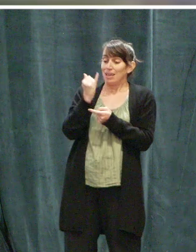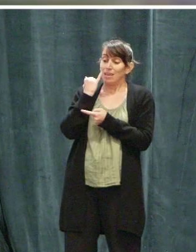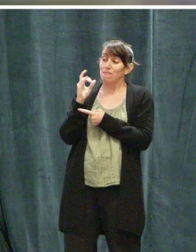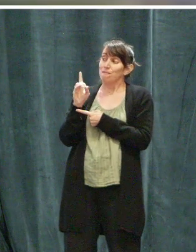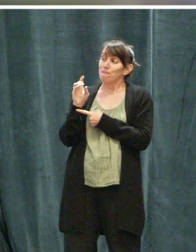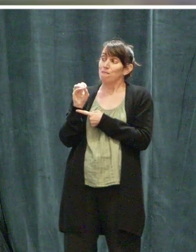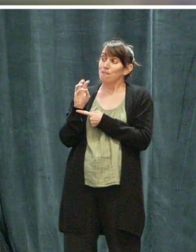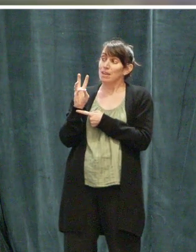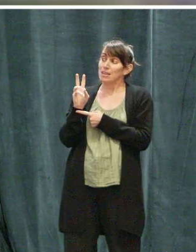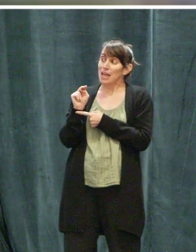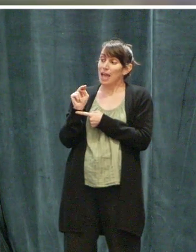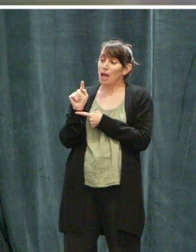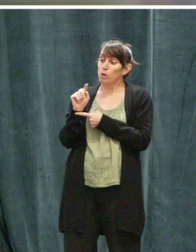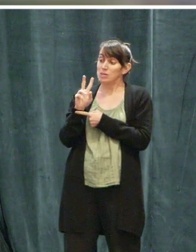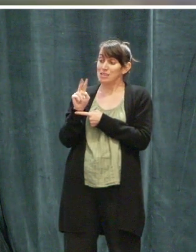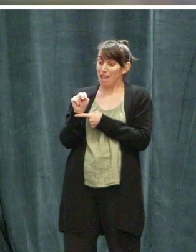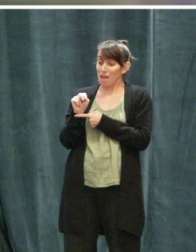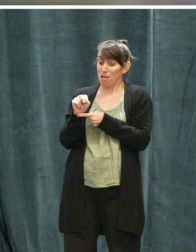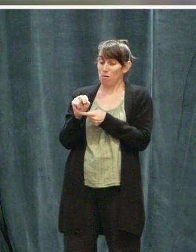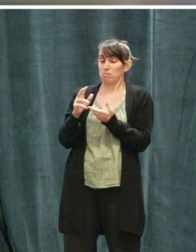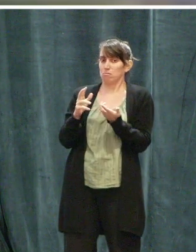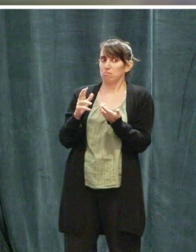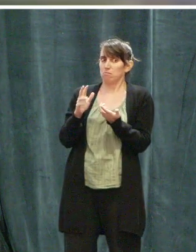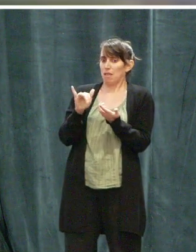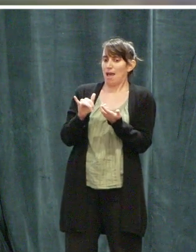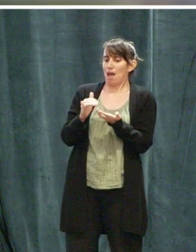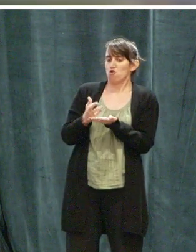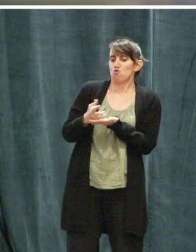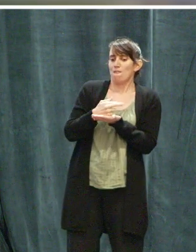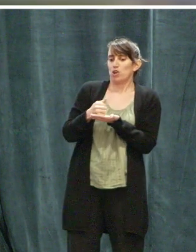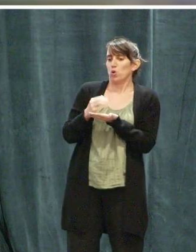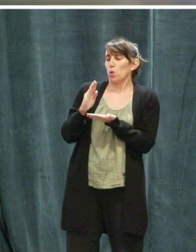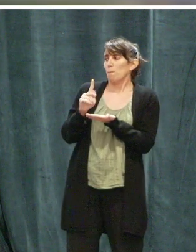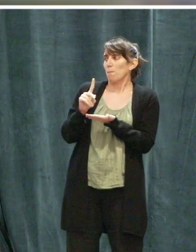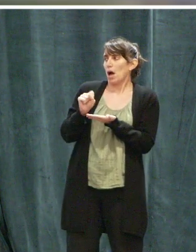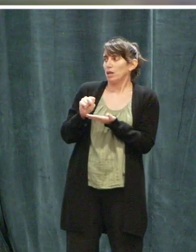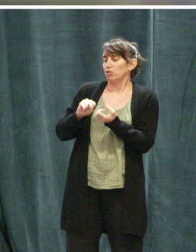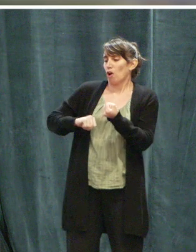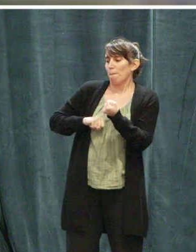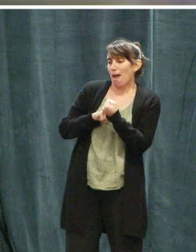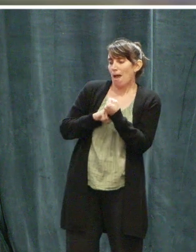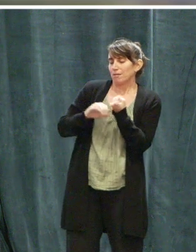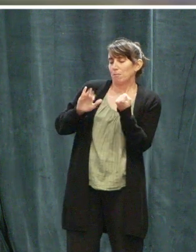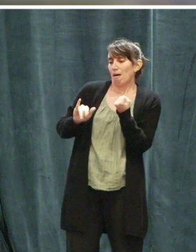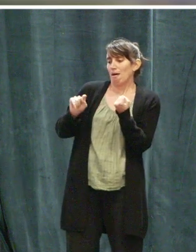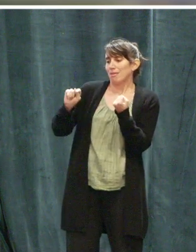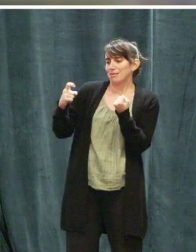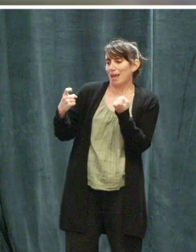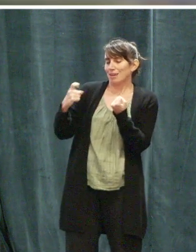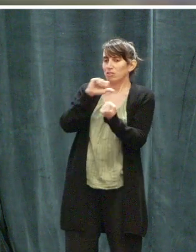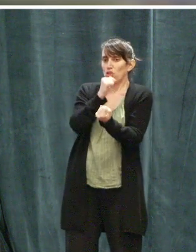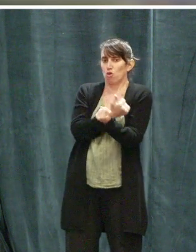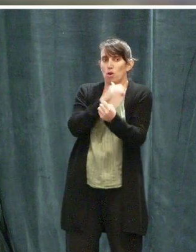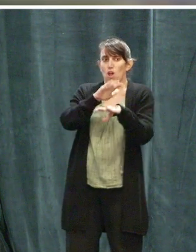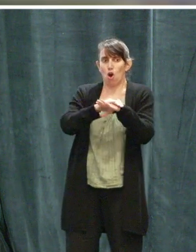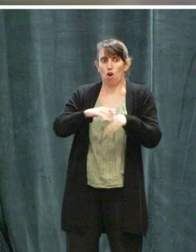bonds are revenue bonds, and they're backed by the taxing authority that you have on the